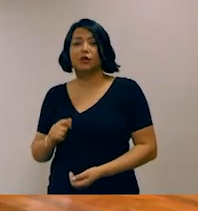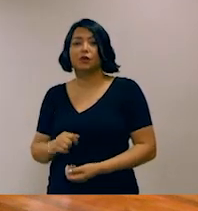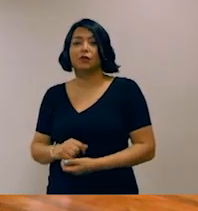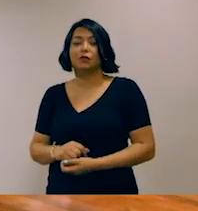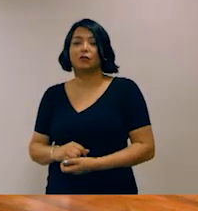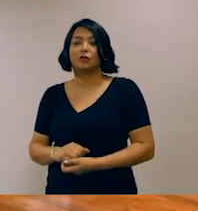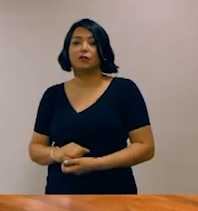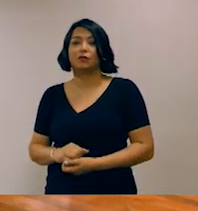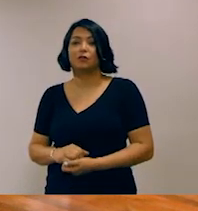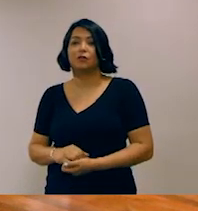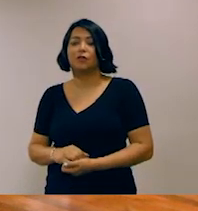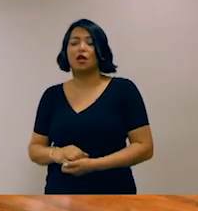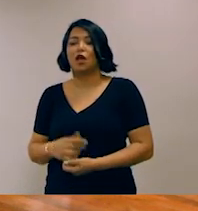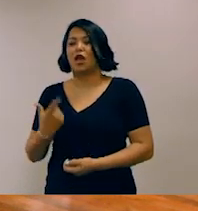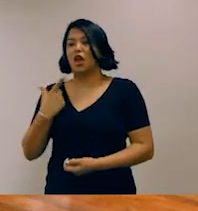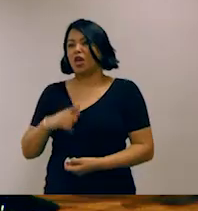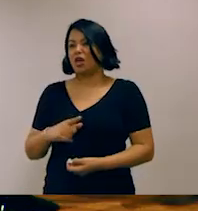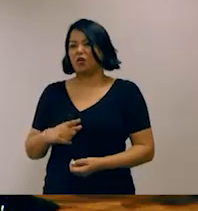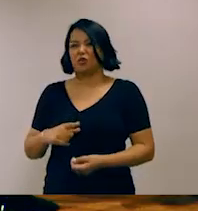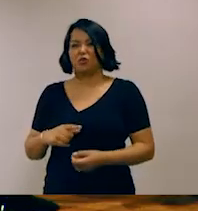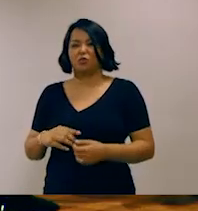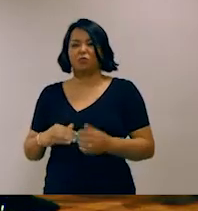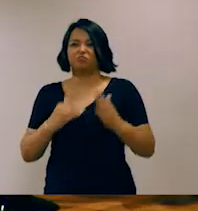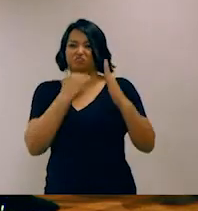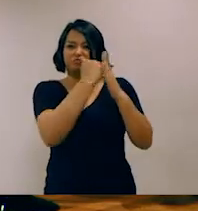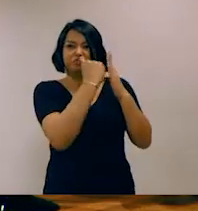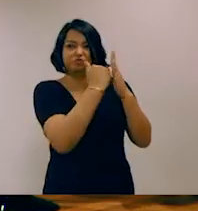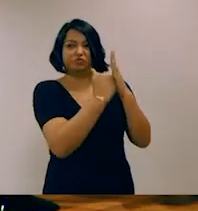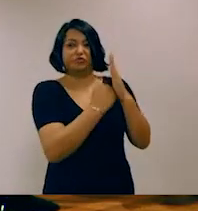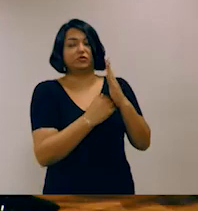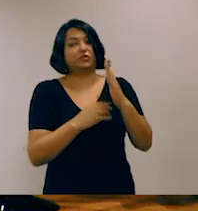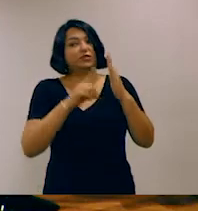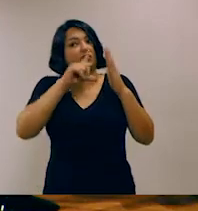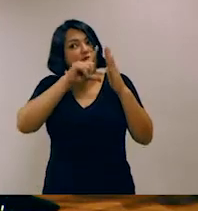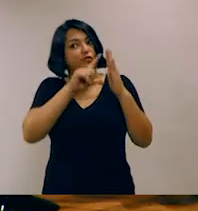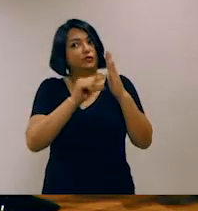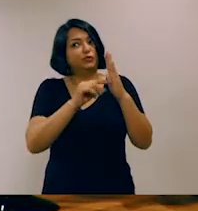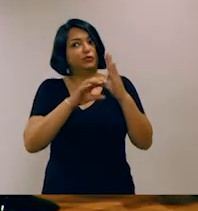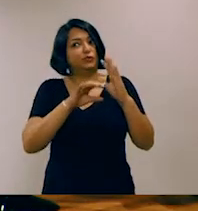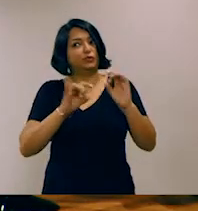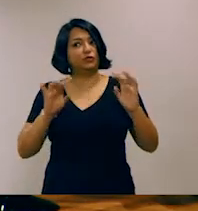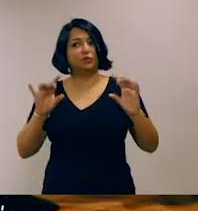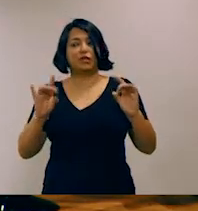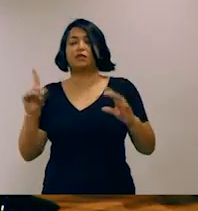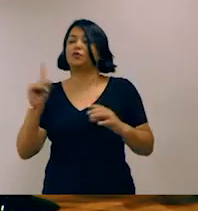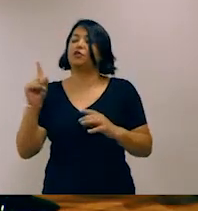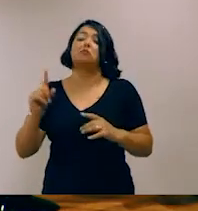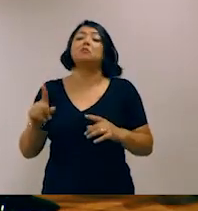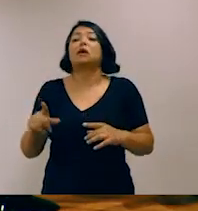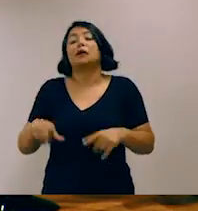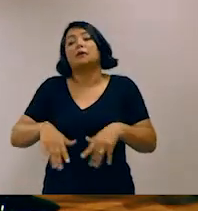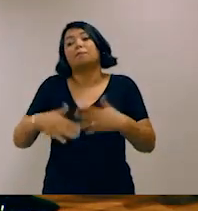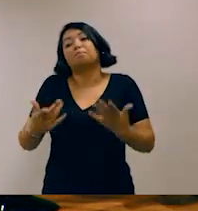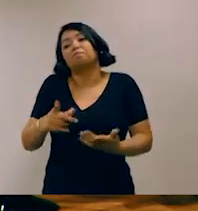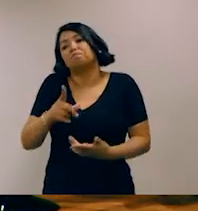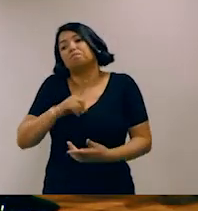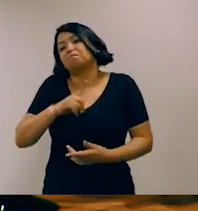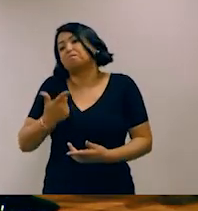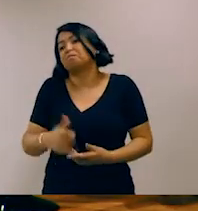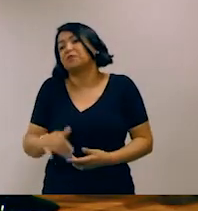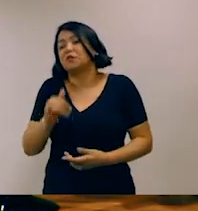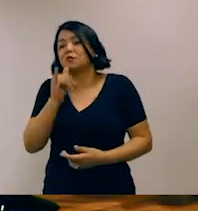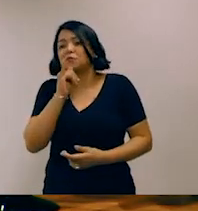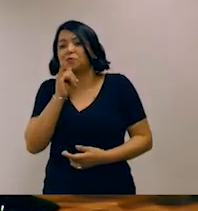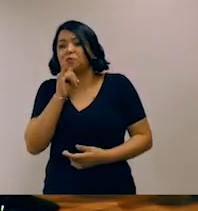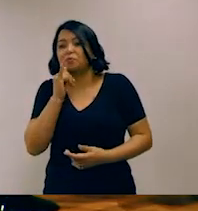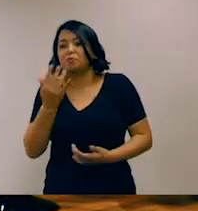So is it... No, I didn't do the stratification of the results, so I don't have this kind of data. And so